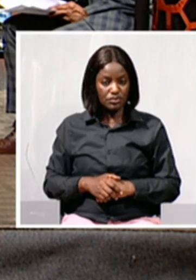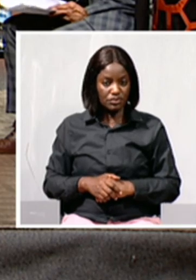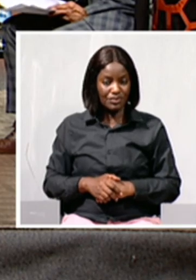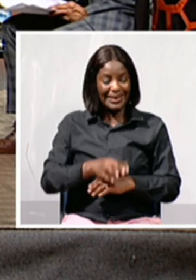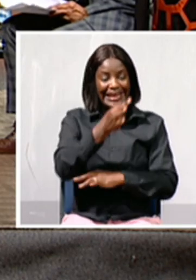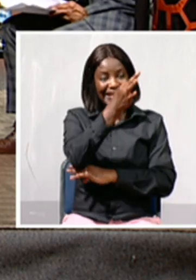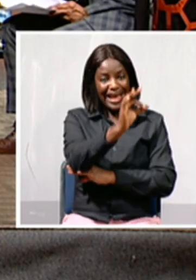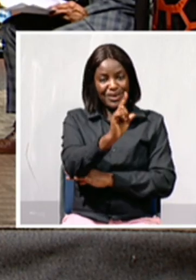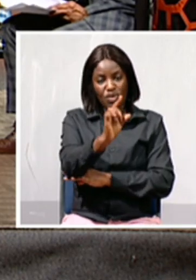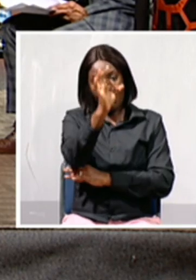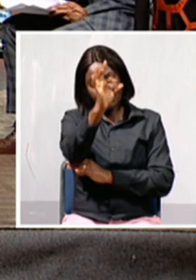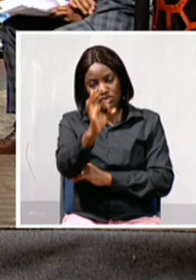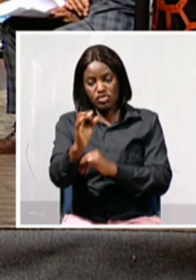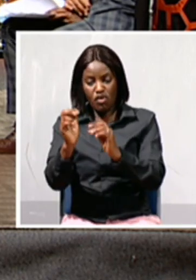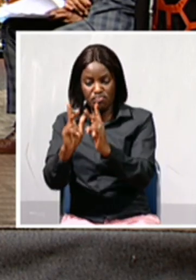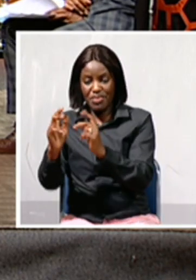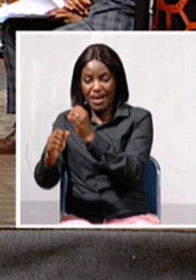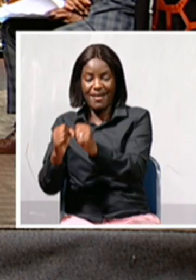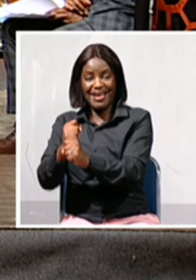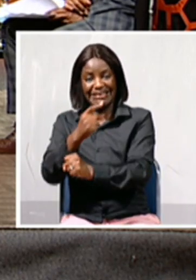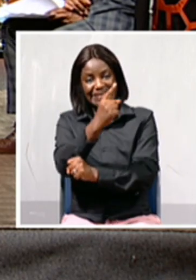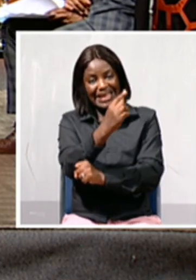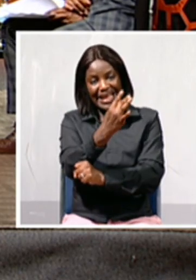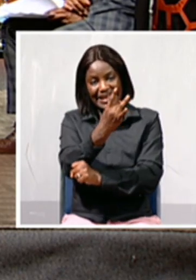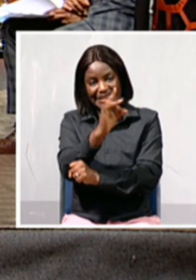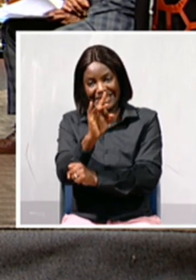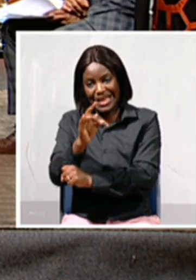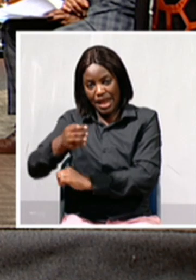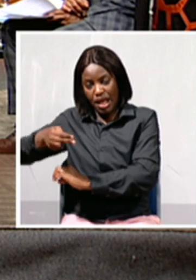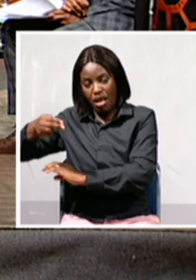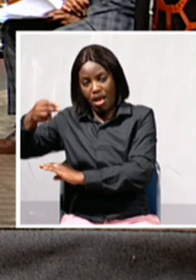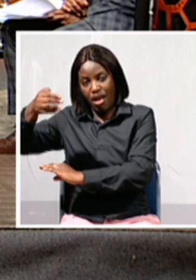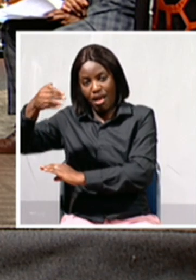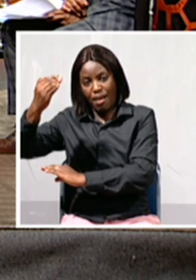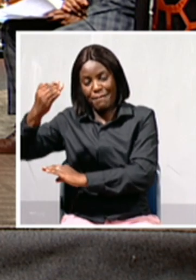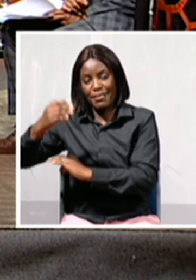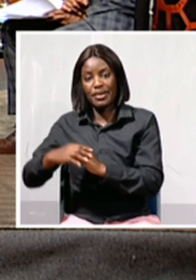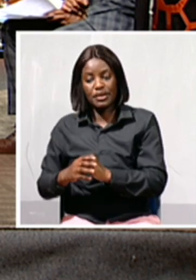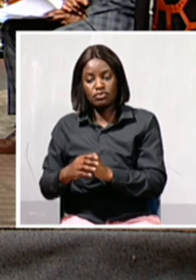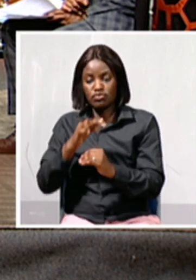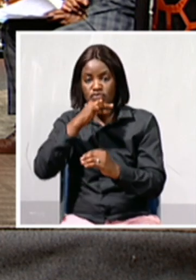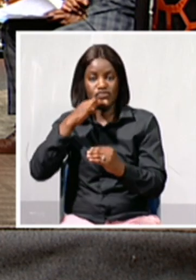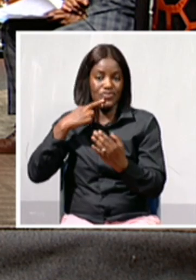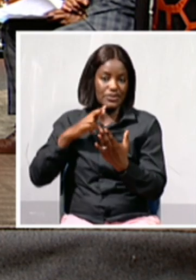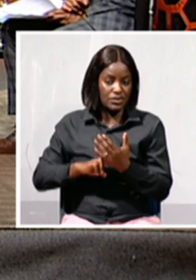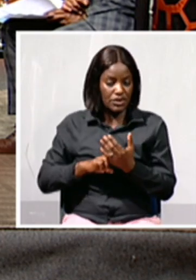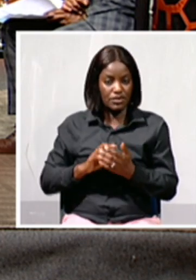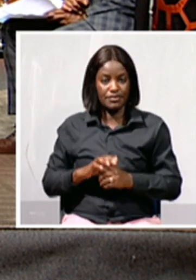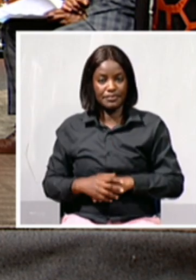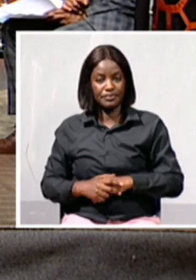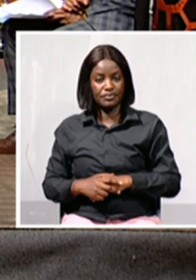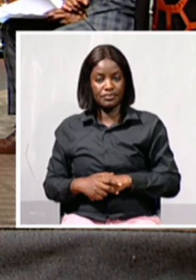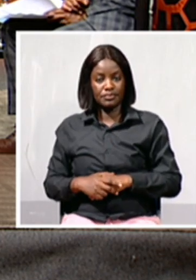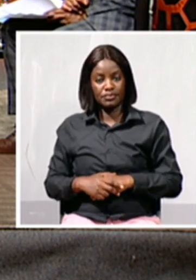Yes. Right. You see, I want to echo the sentiment by Doctor to say